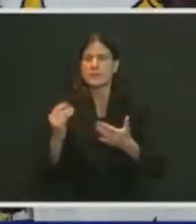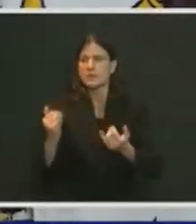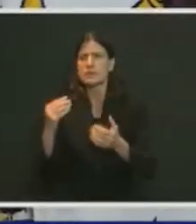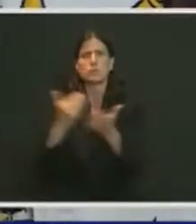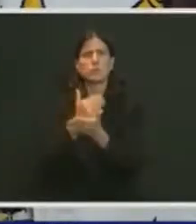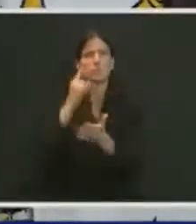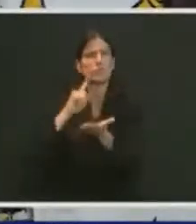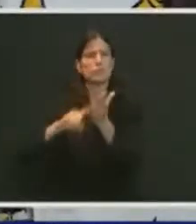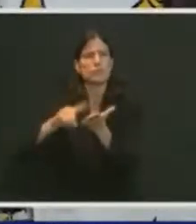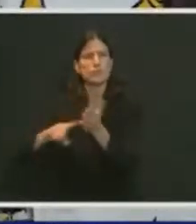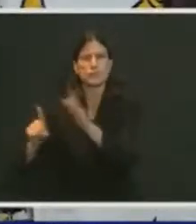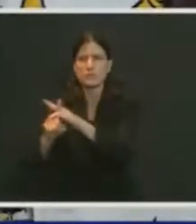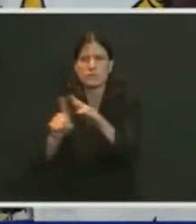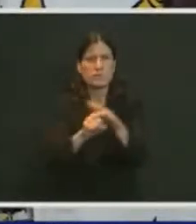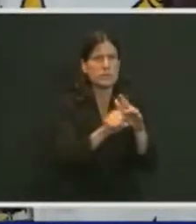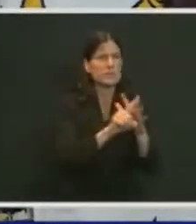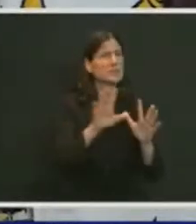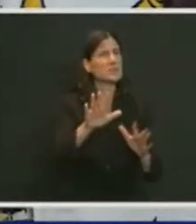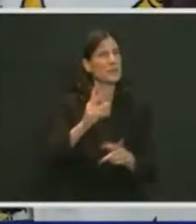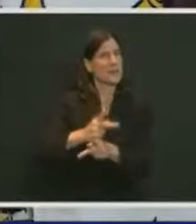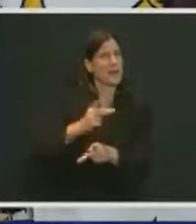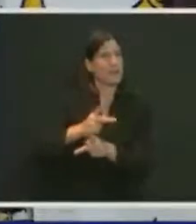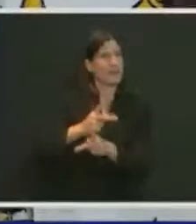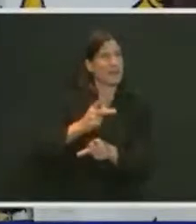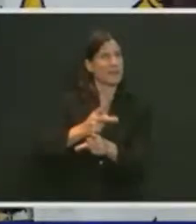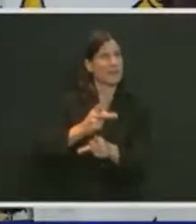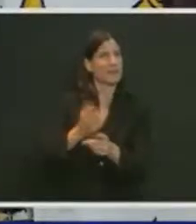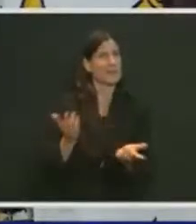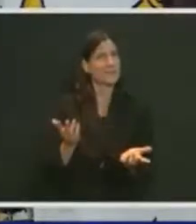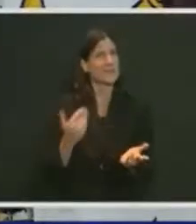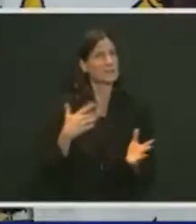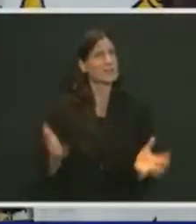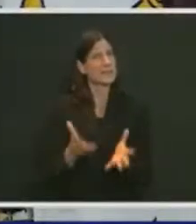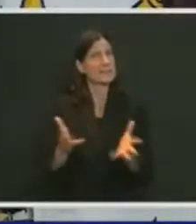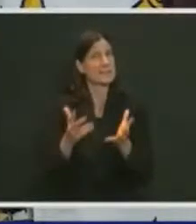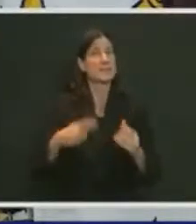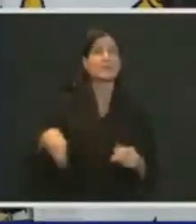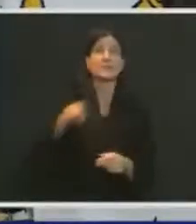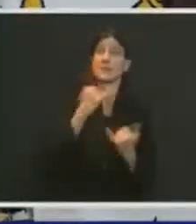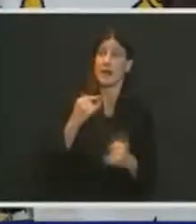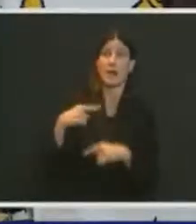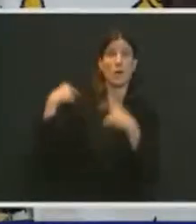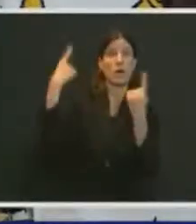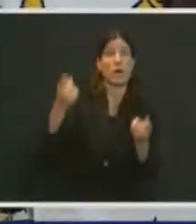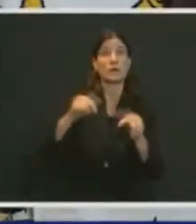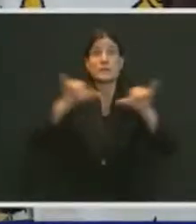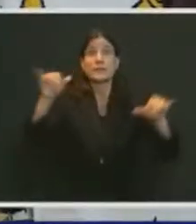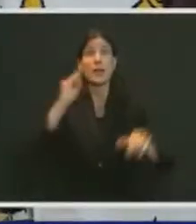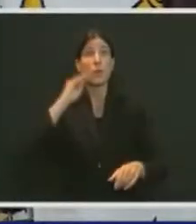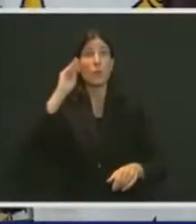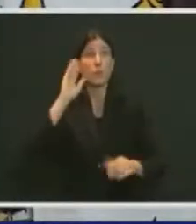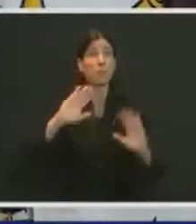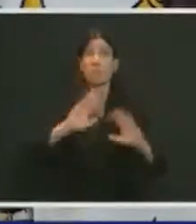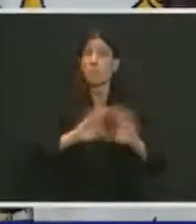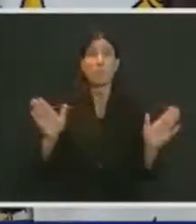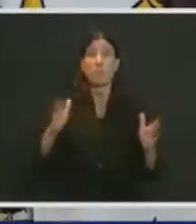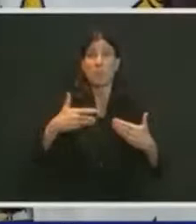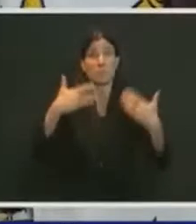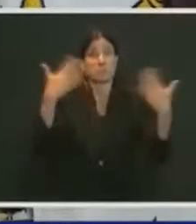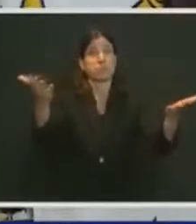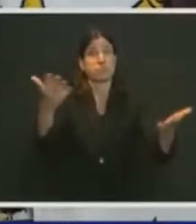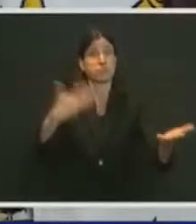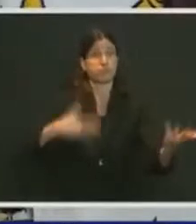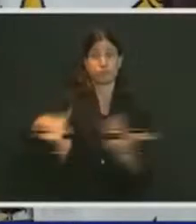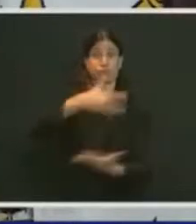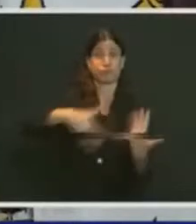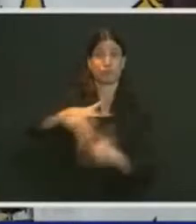won't know that for a couple of weeks from now. And so that's, as a rule of thumb, you could think about